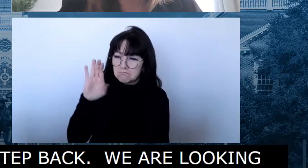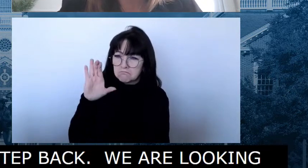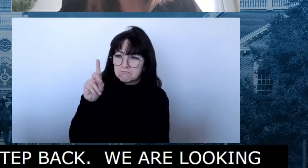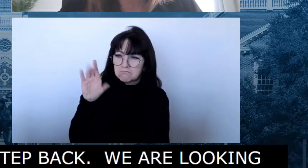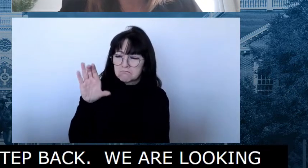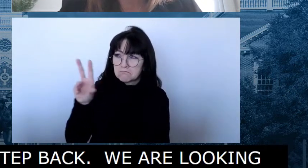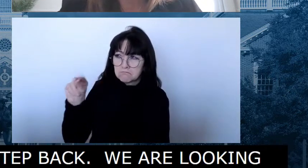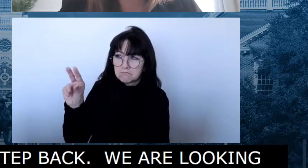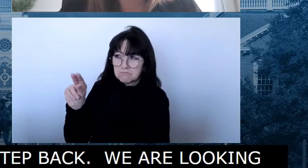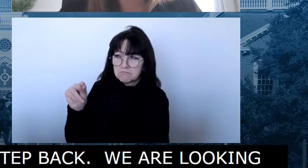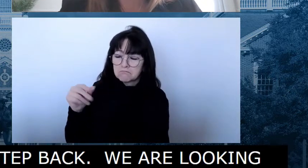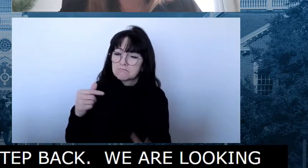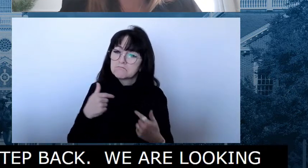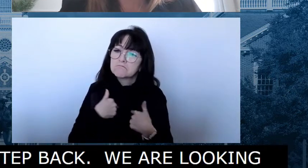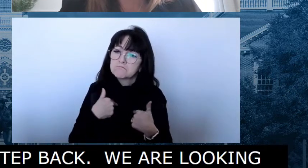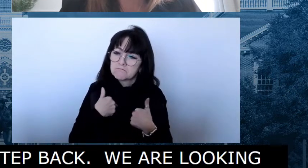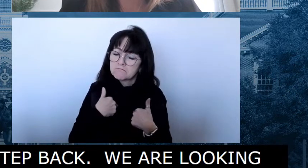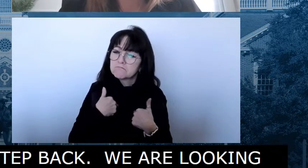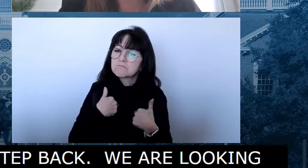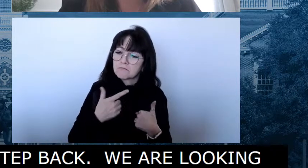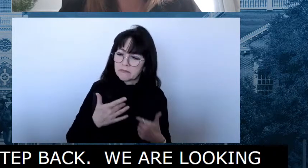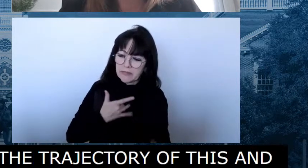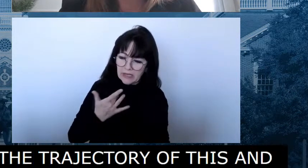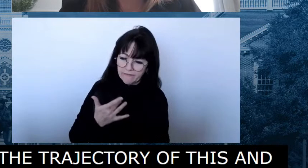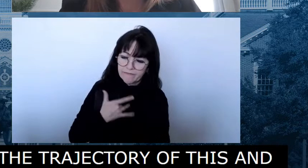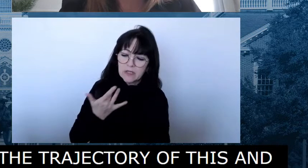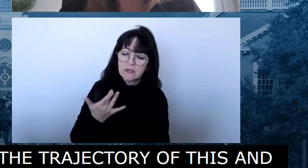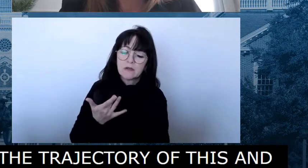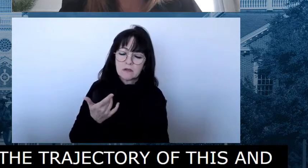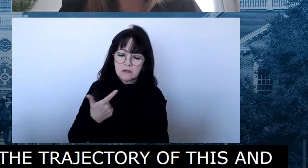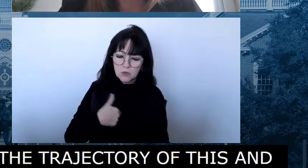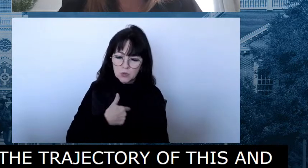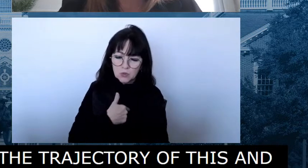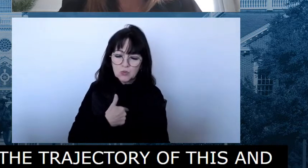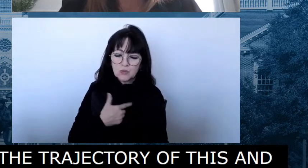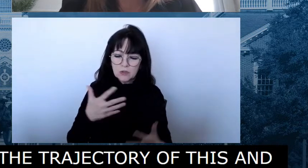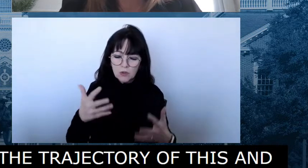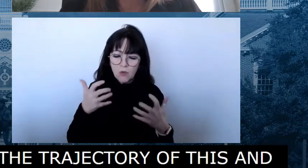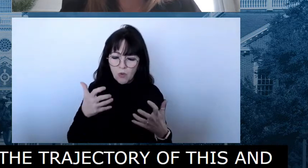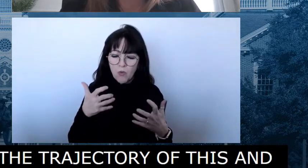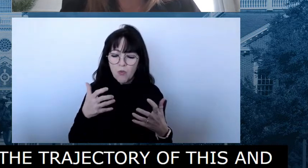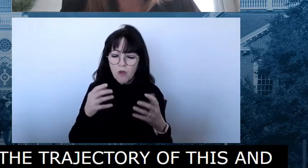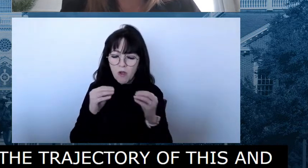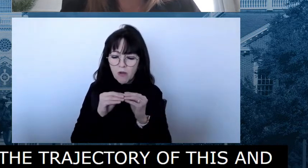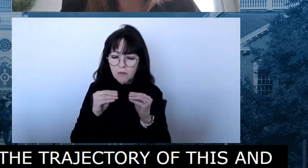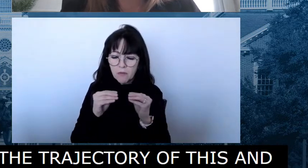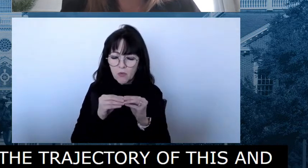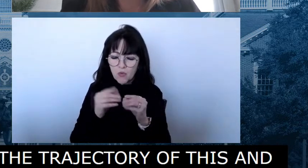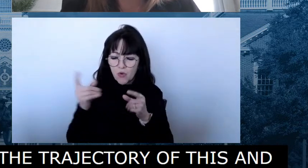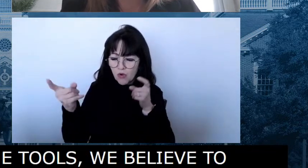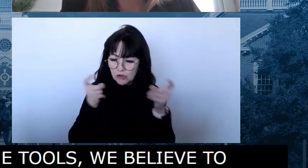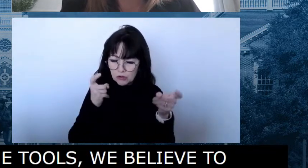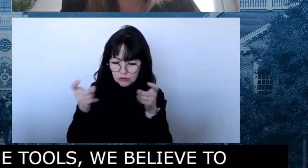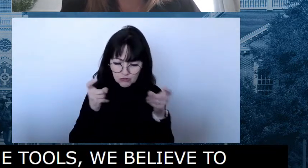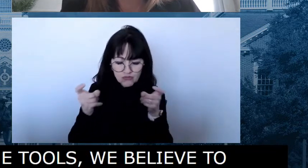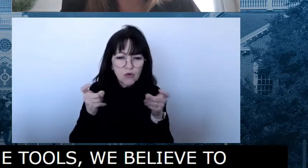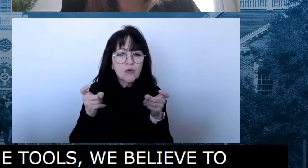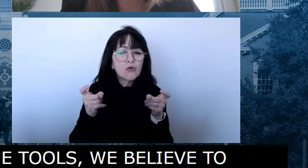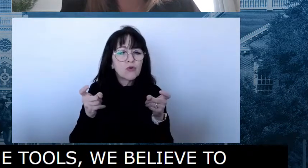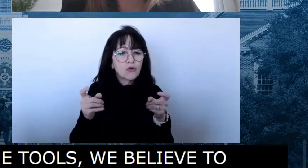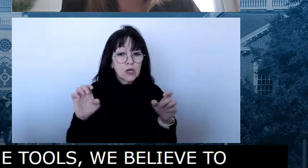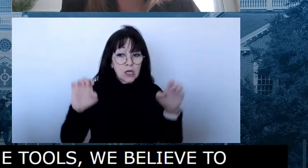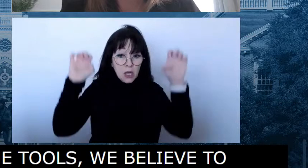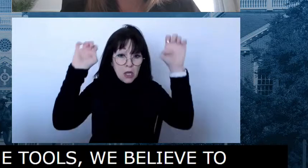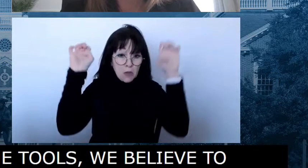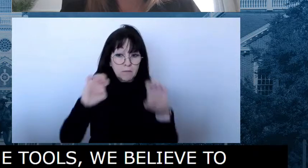got the tools, we believe, to control. We're in less of an emergency situation than we've been, where the